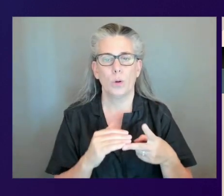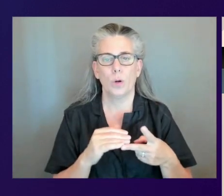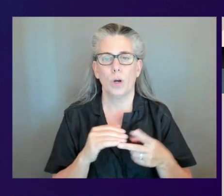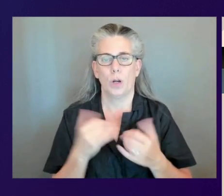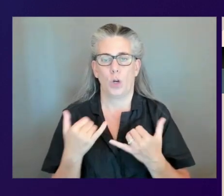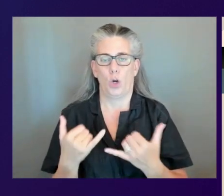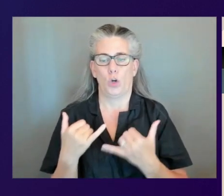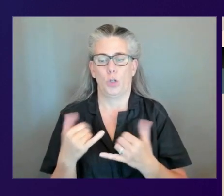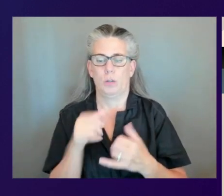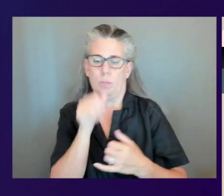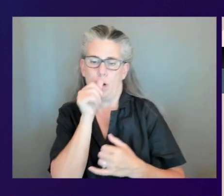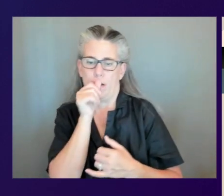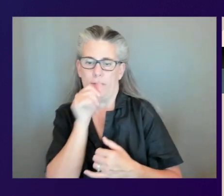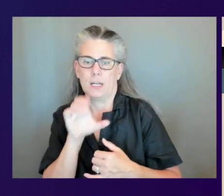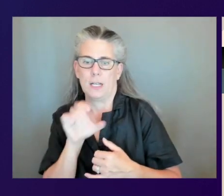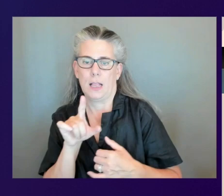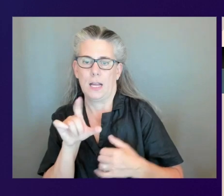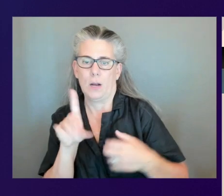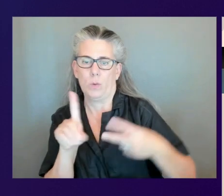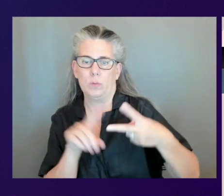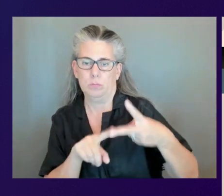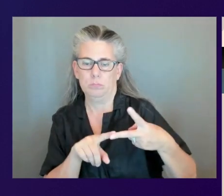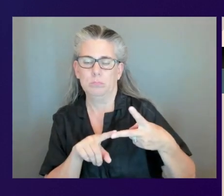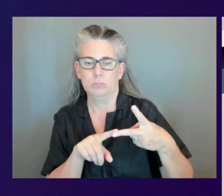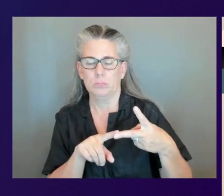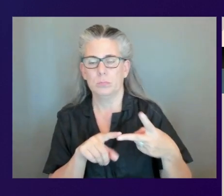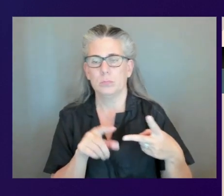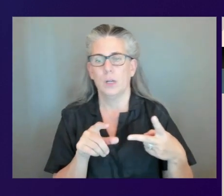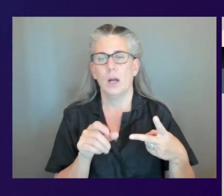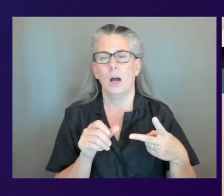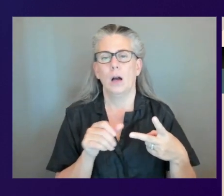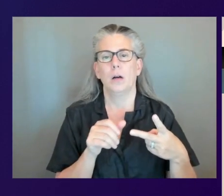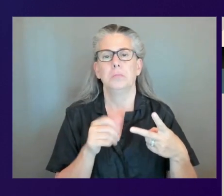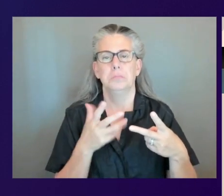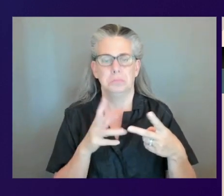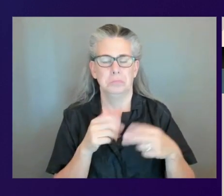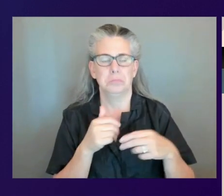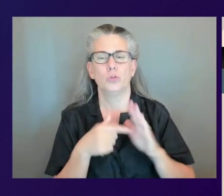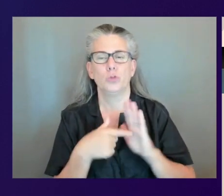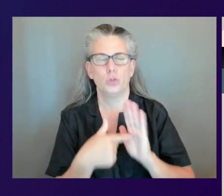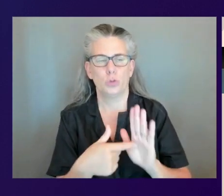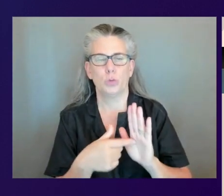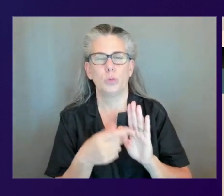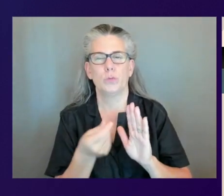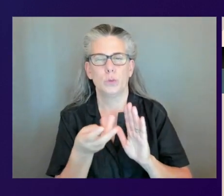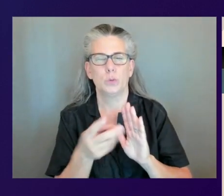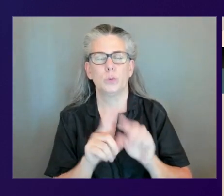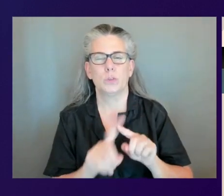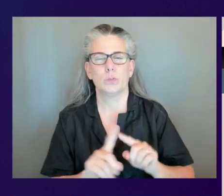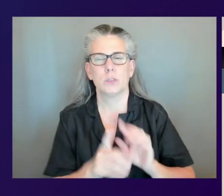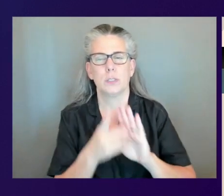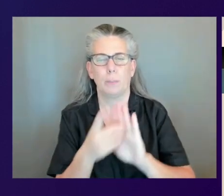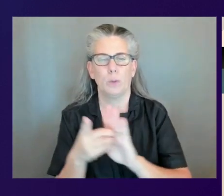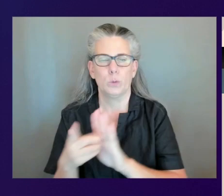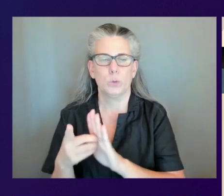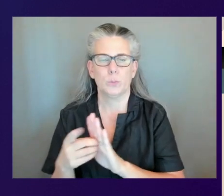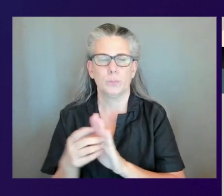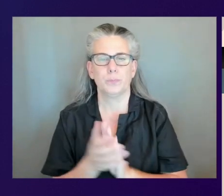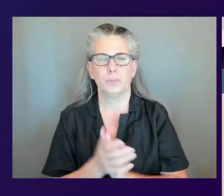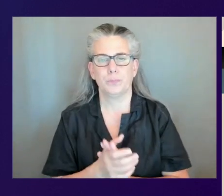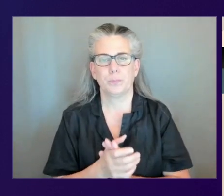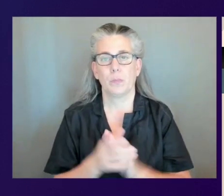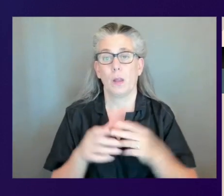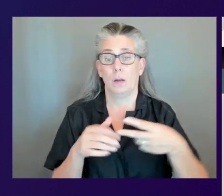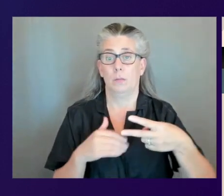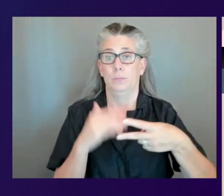private clouds. So I've set up quite a few different demos and just kind of random things going on here. Okay. Public cloud is